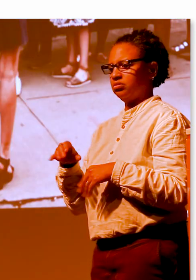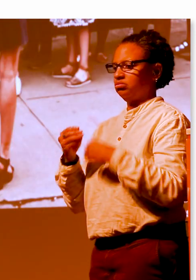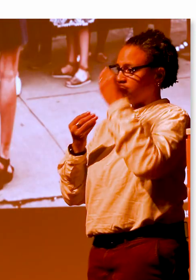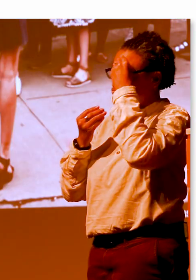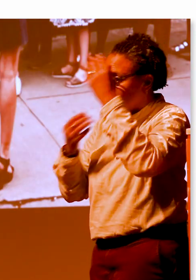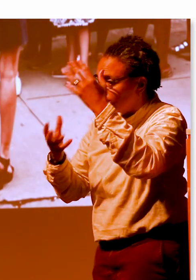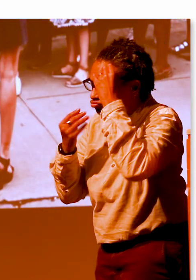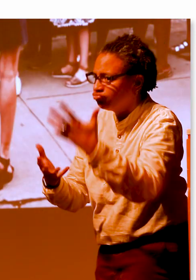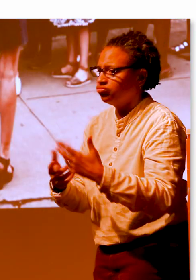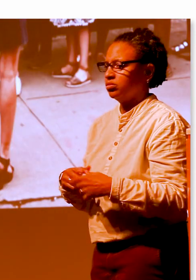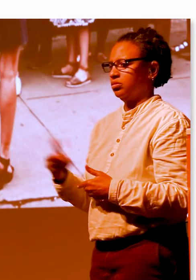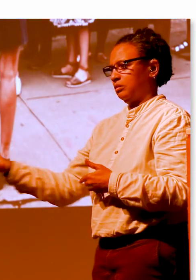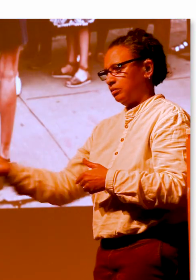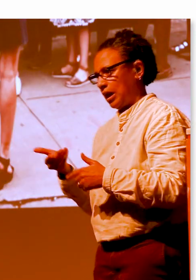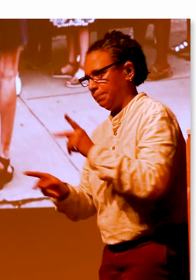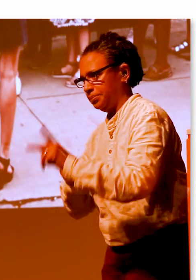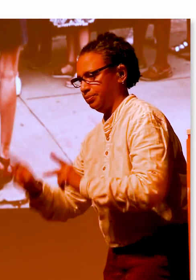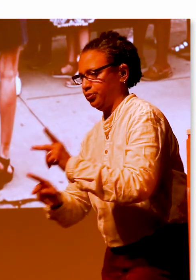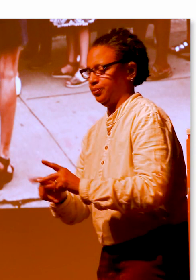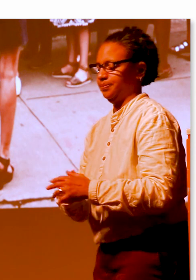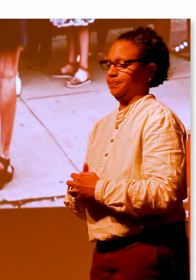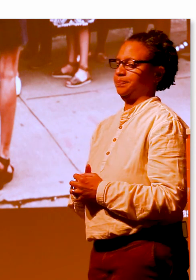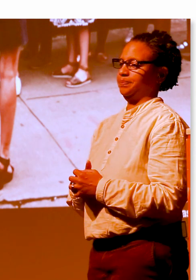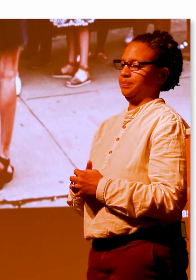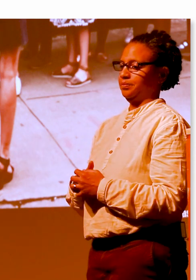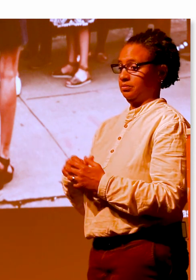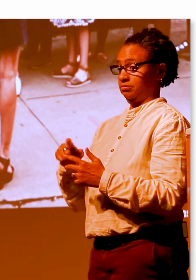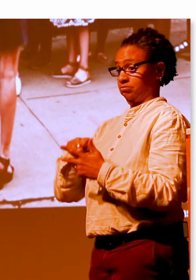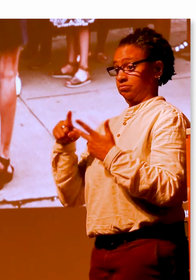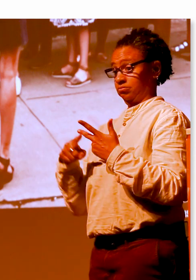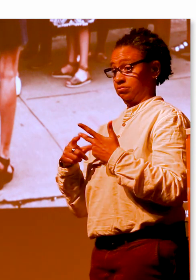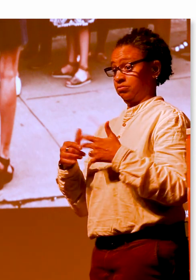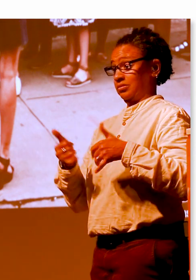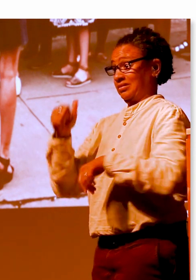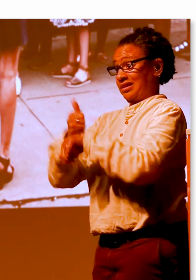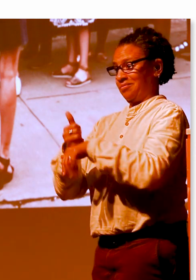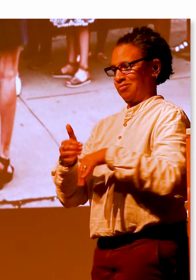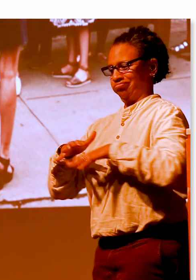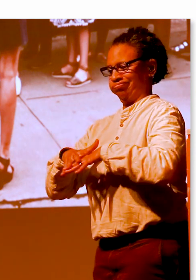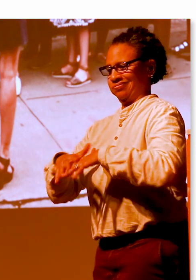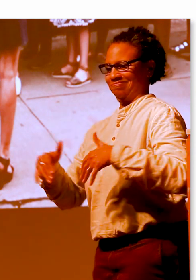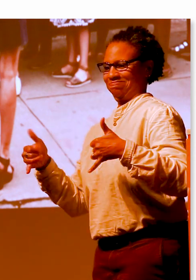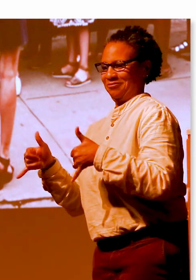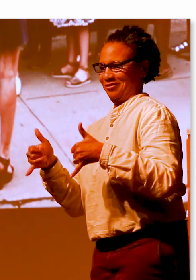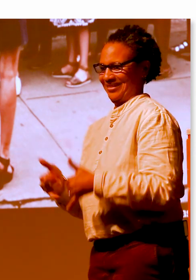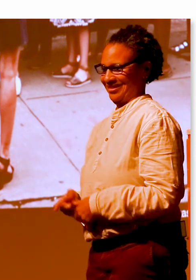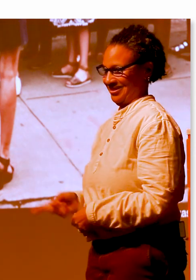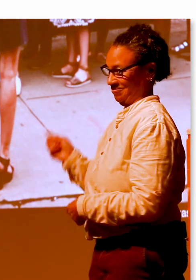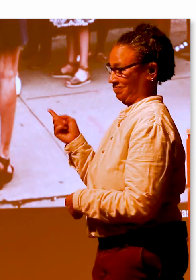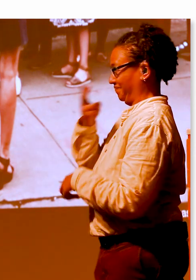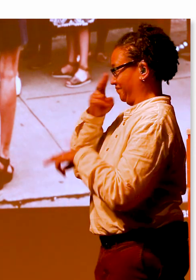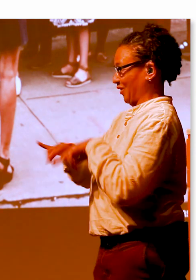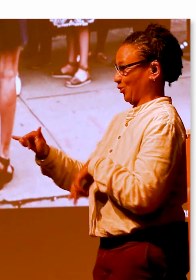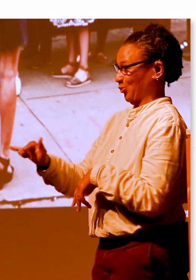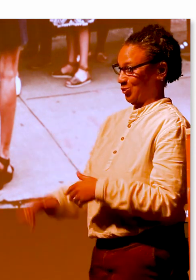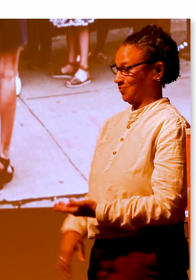And then I did a party, which is also fun. The blog, when it turned 5 in 2016,